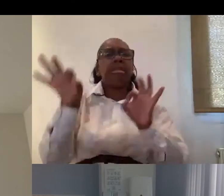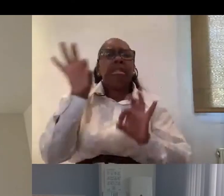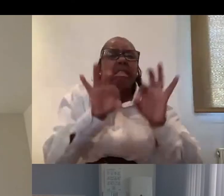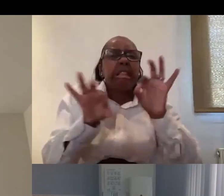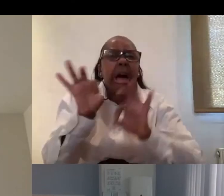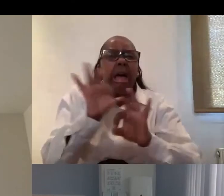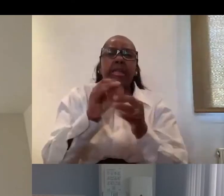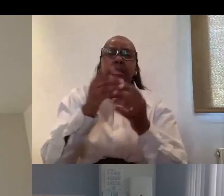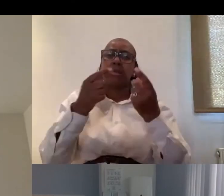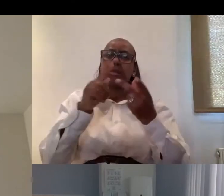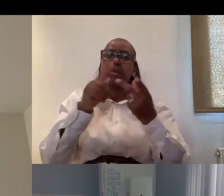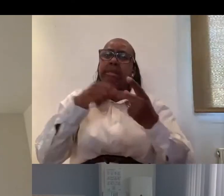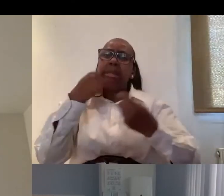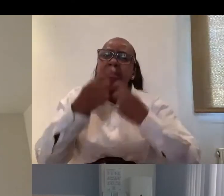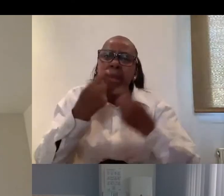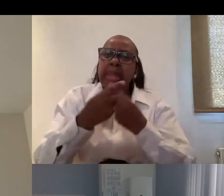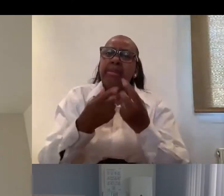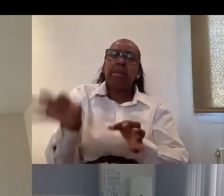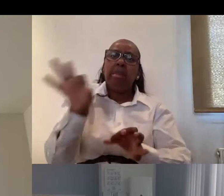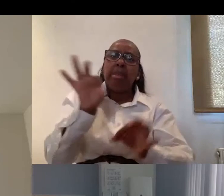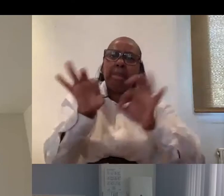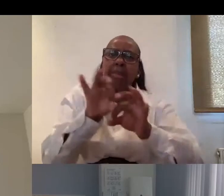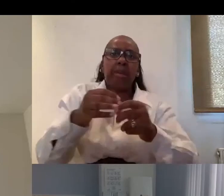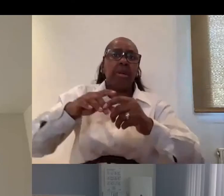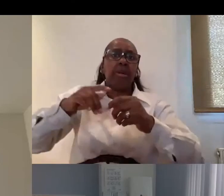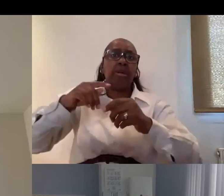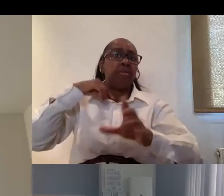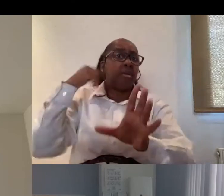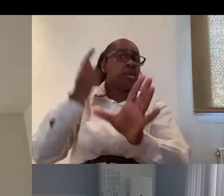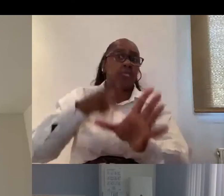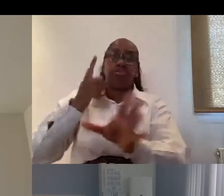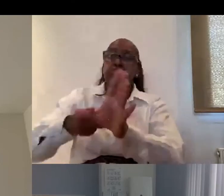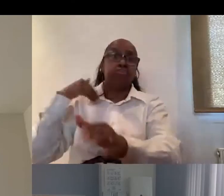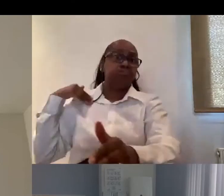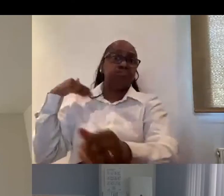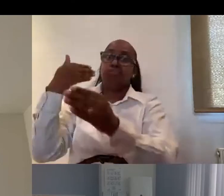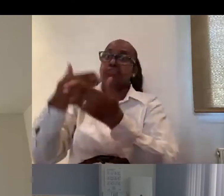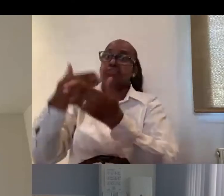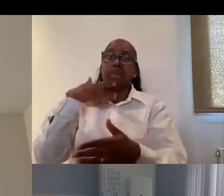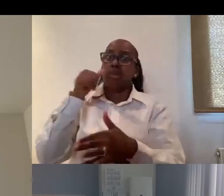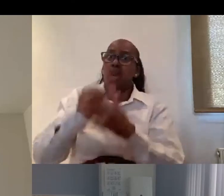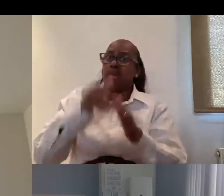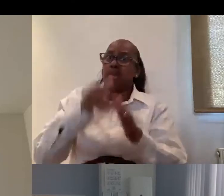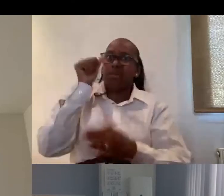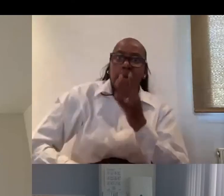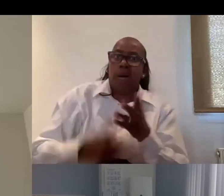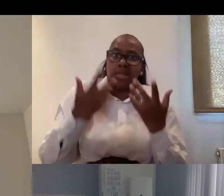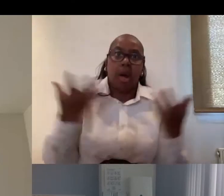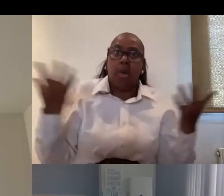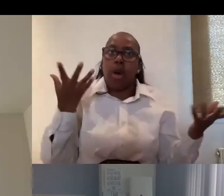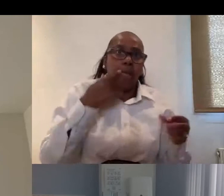behind making the vaccines has been going on for many, many years. It's not like we just started from scratch